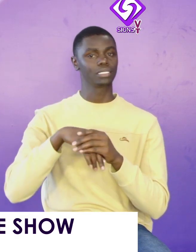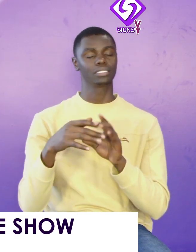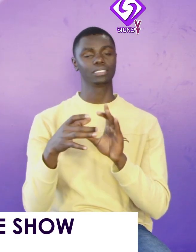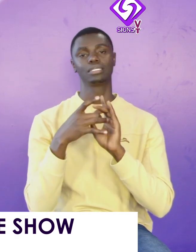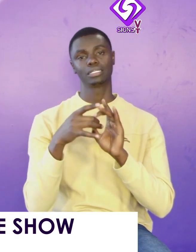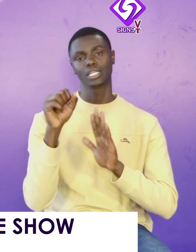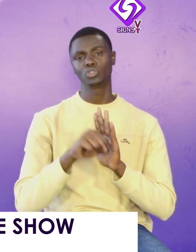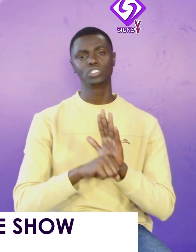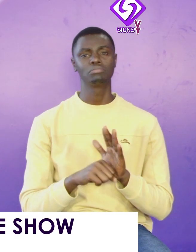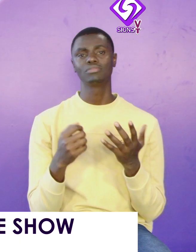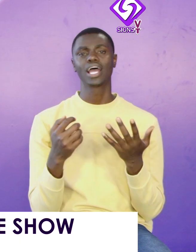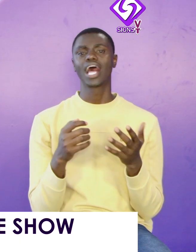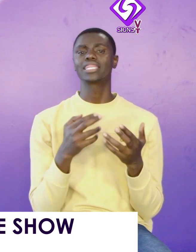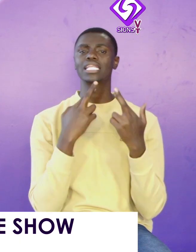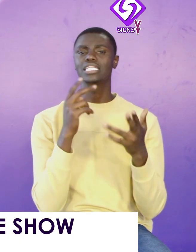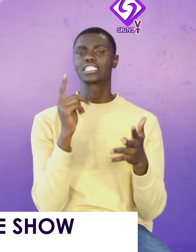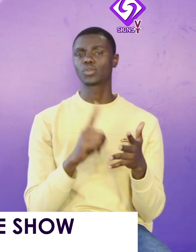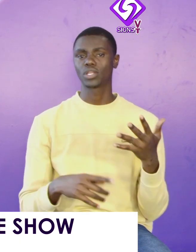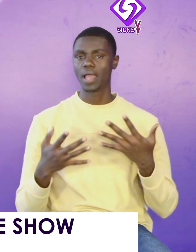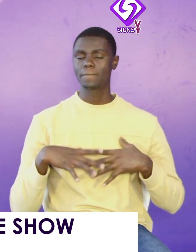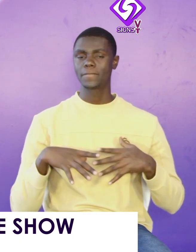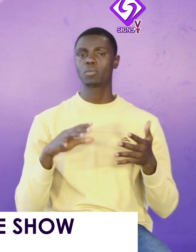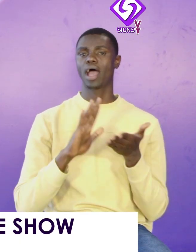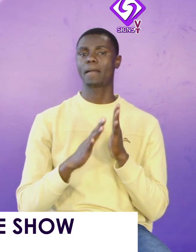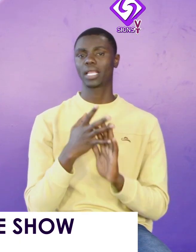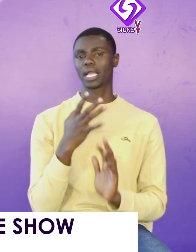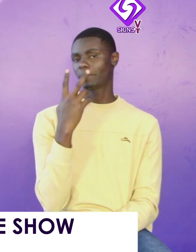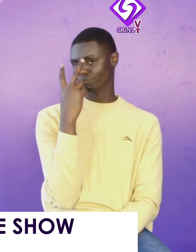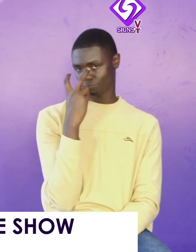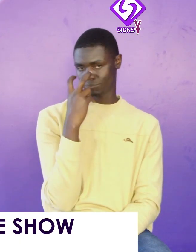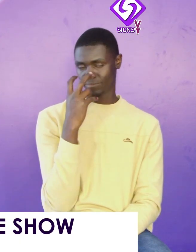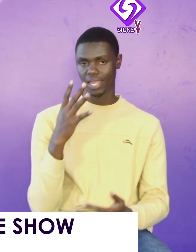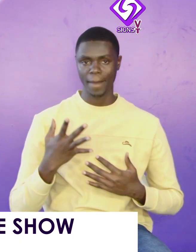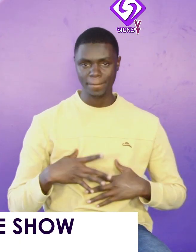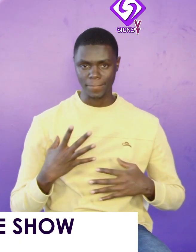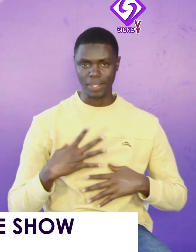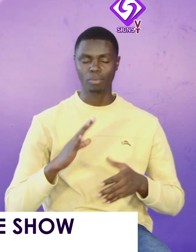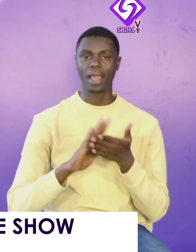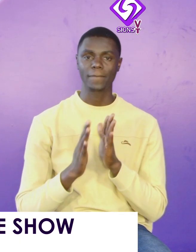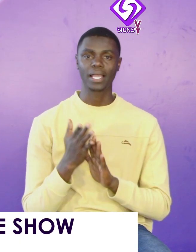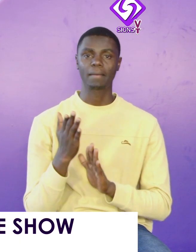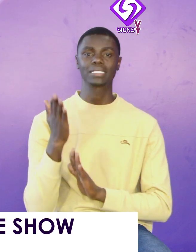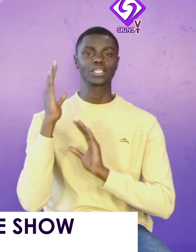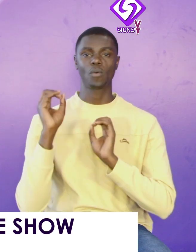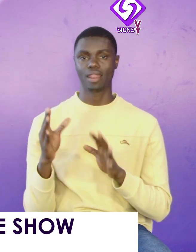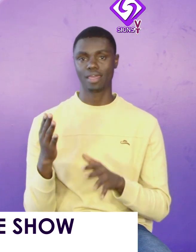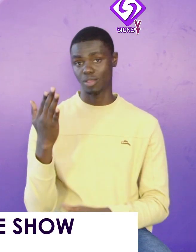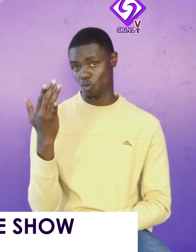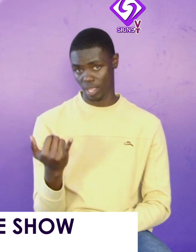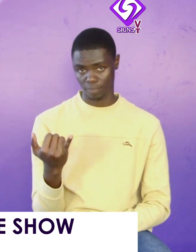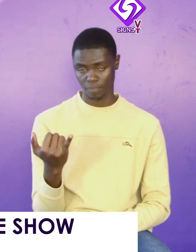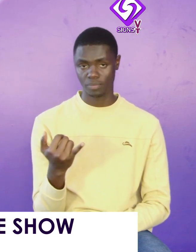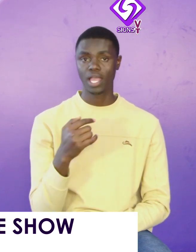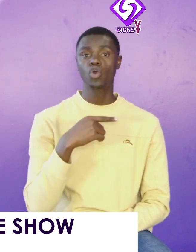is the ripple effect? People are becoming suspicious. People are becoming insecure because you go and